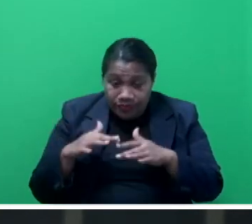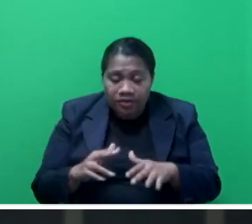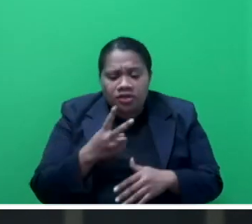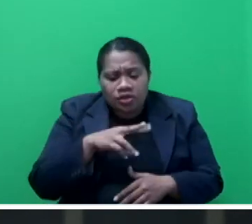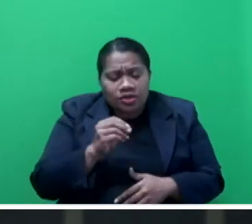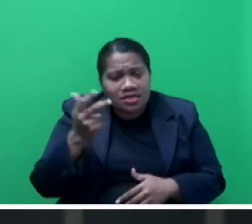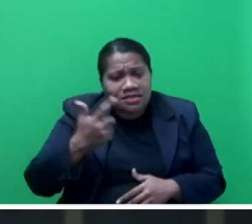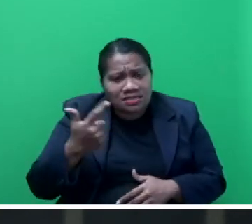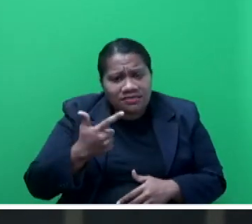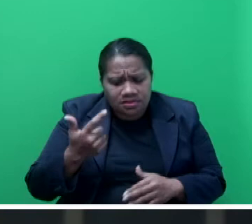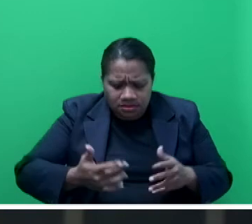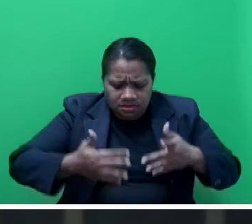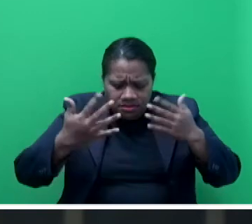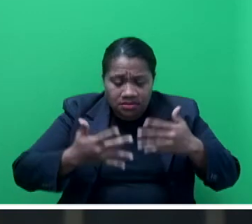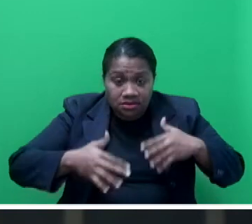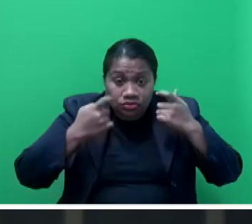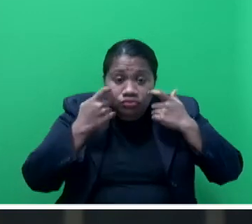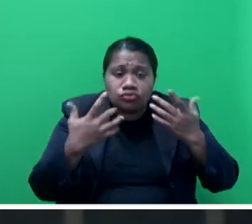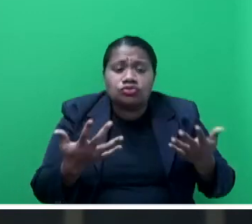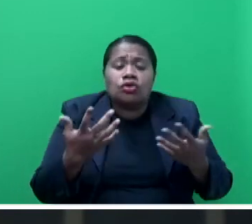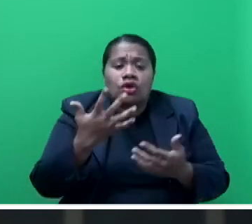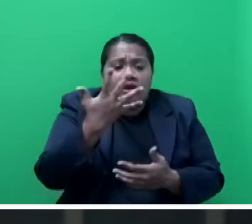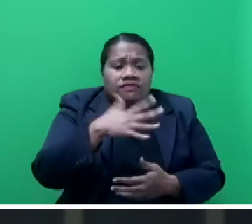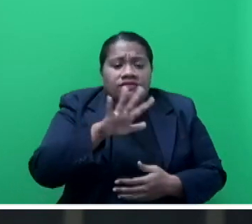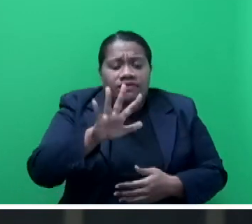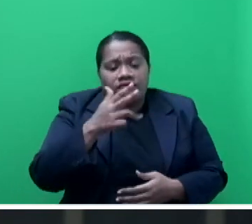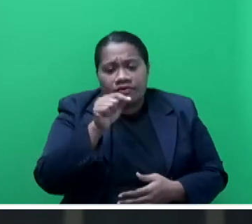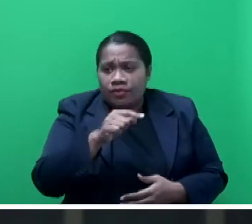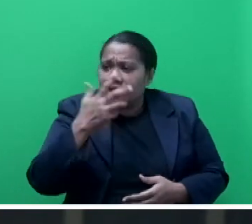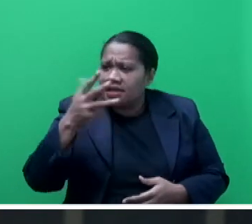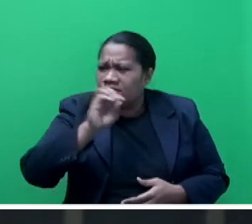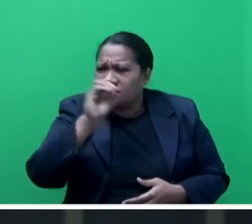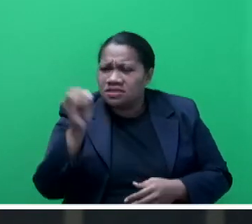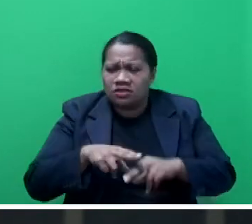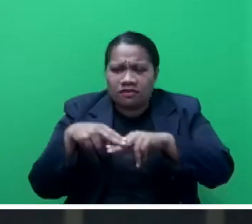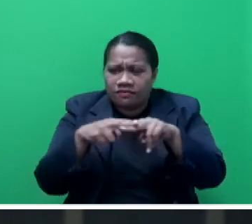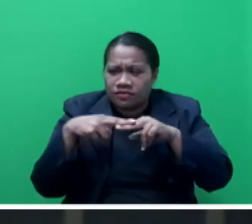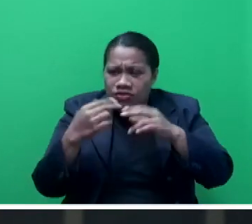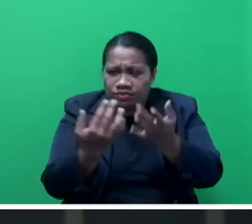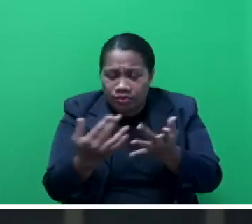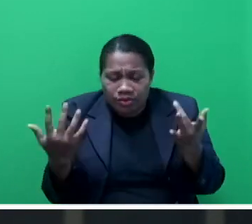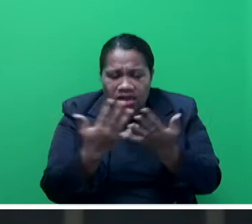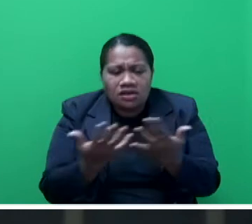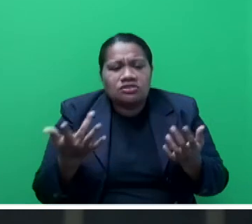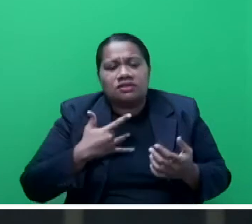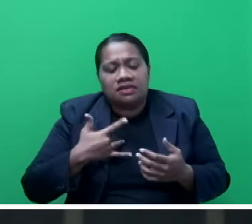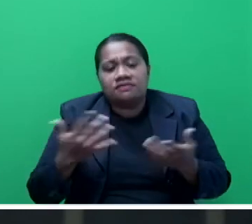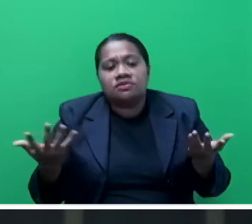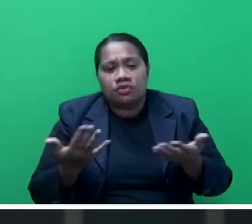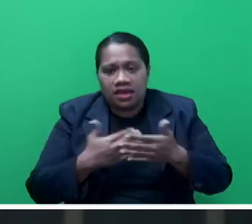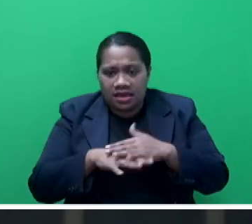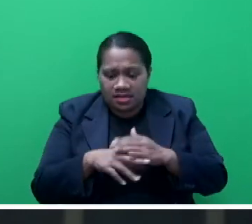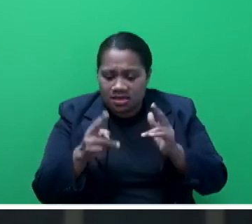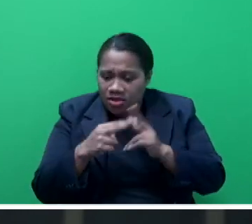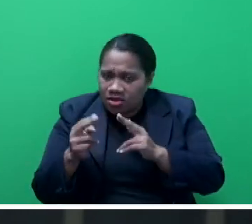census results reveal that 55.9% of Fiji's population resides in urban areas, which is increased